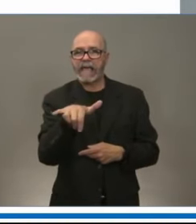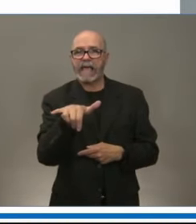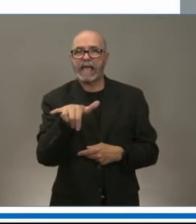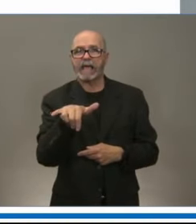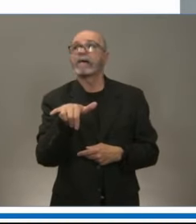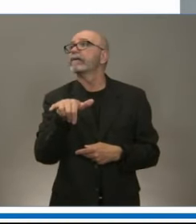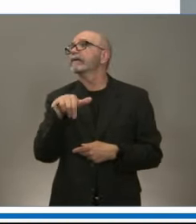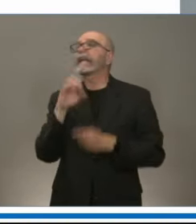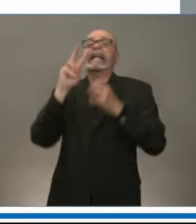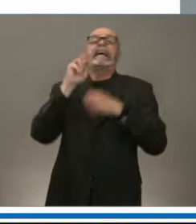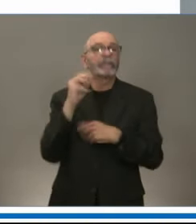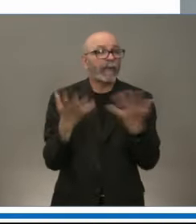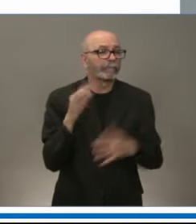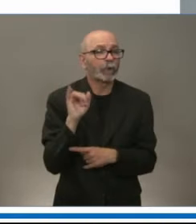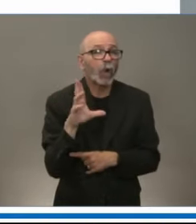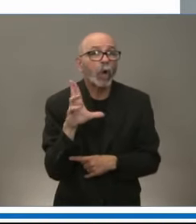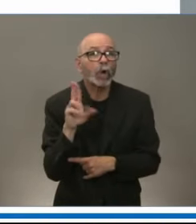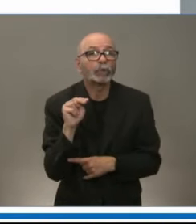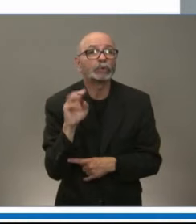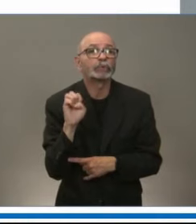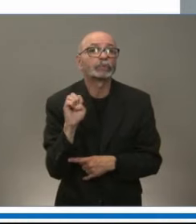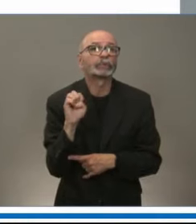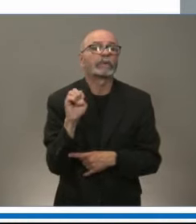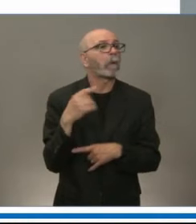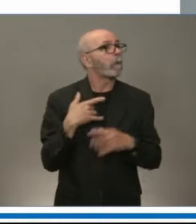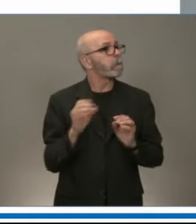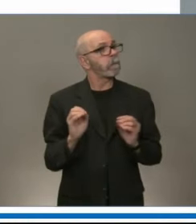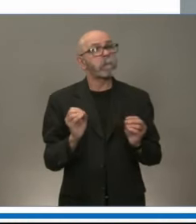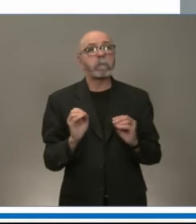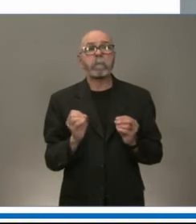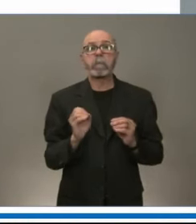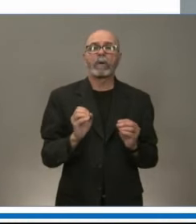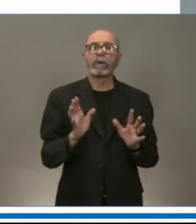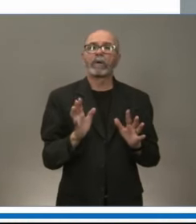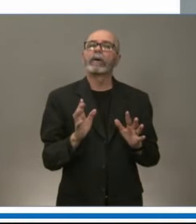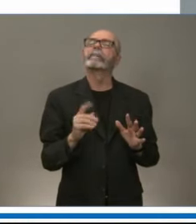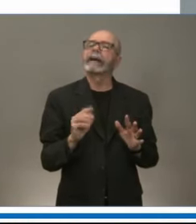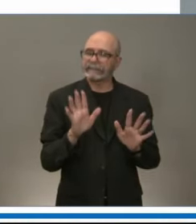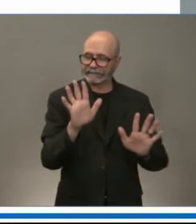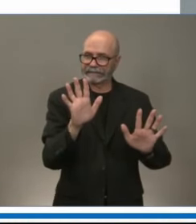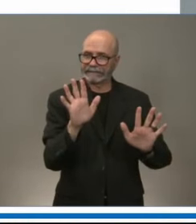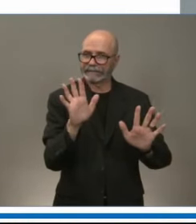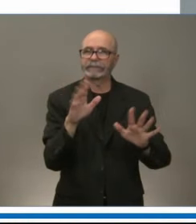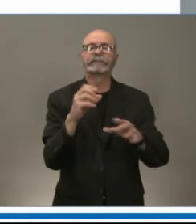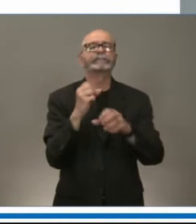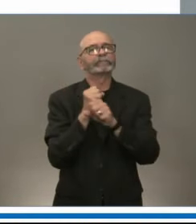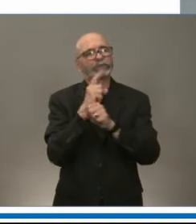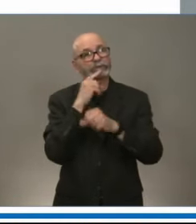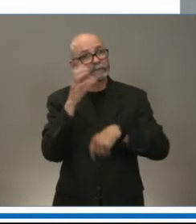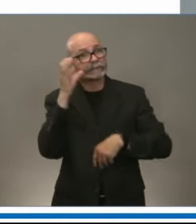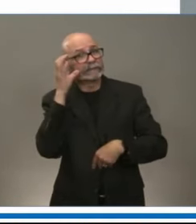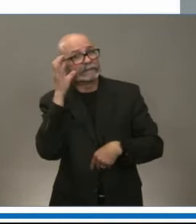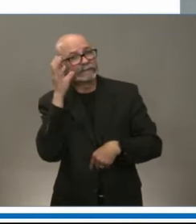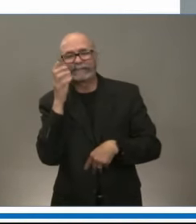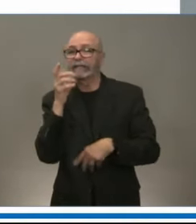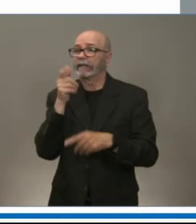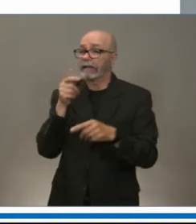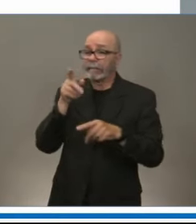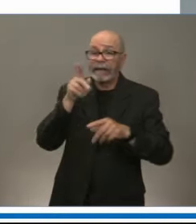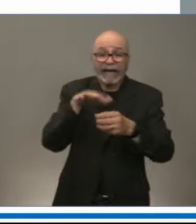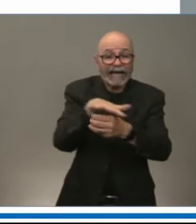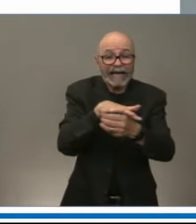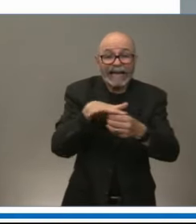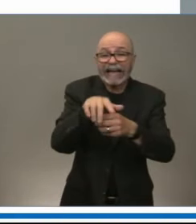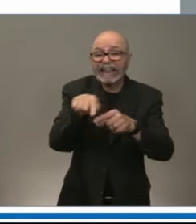by minimizing the impact in our communities, allowing us of the level of illness to